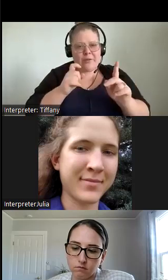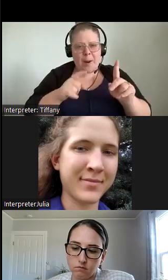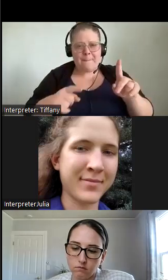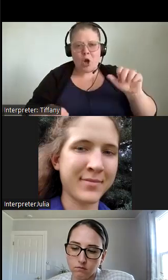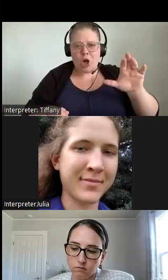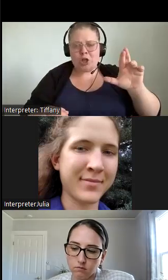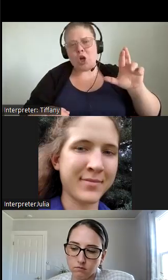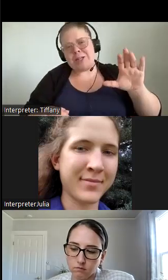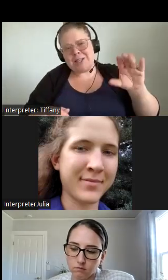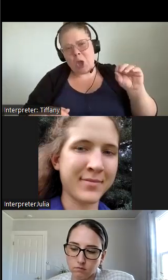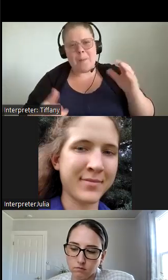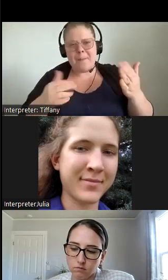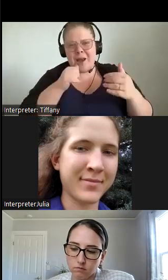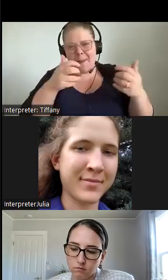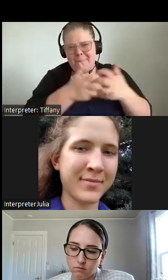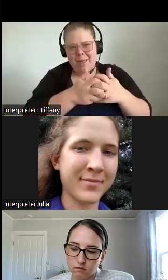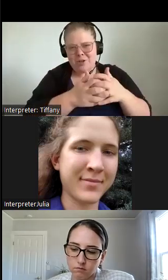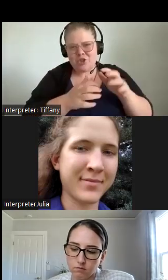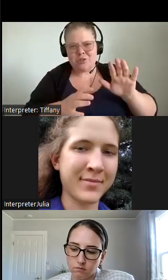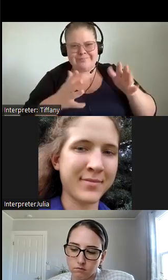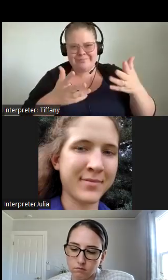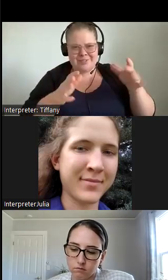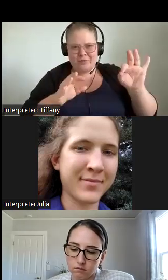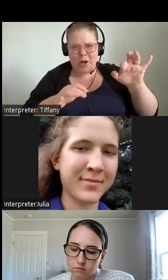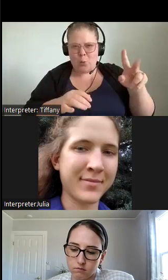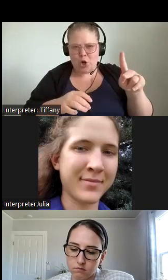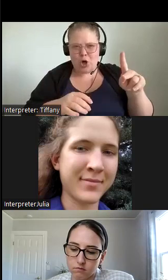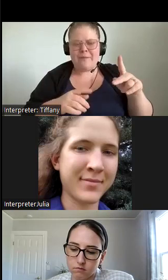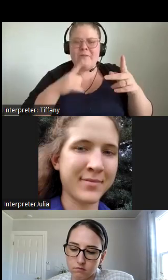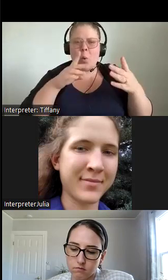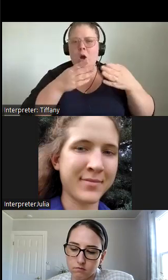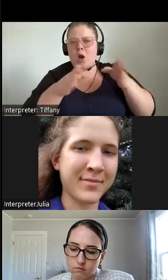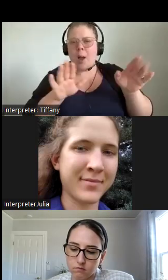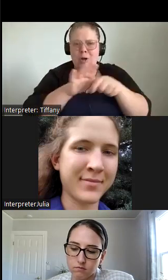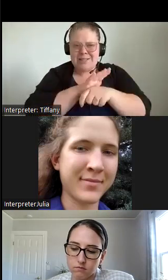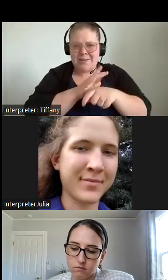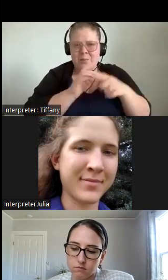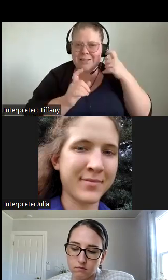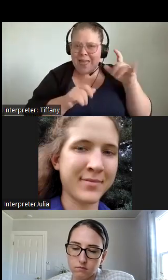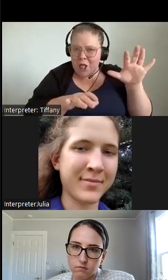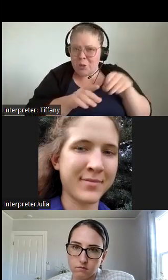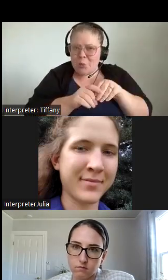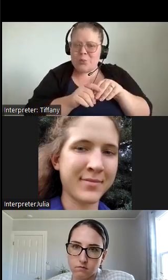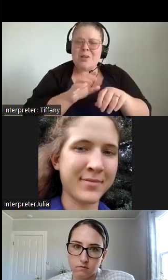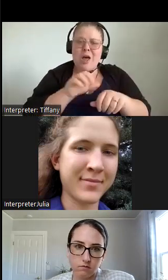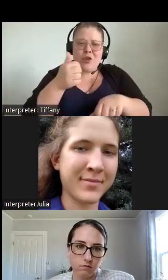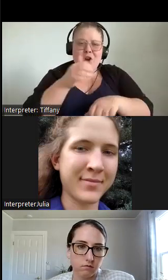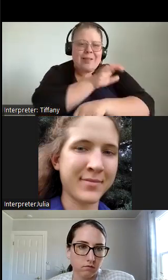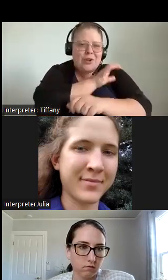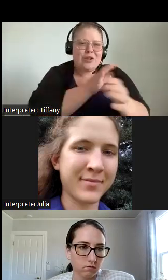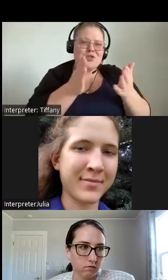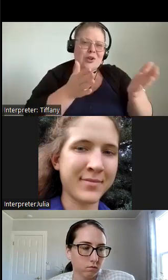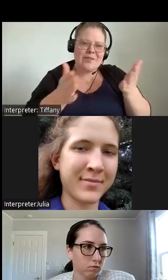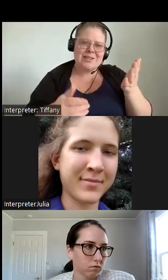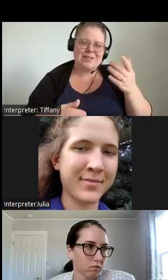be kind of fitting into that framework, as comprehensive includes a number of clinical services. And I think